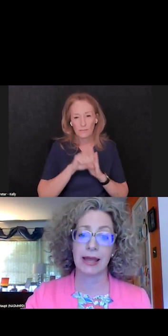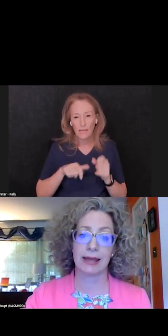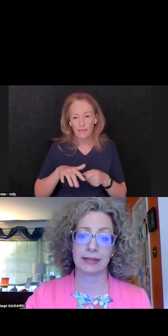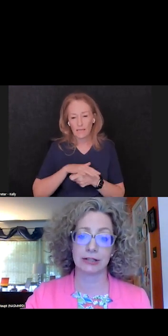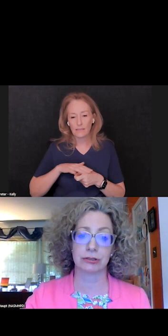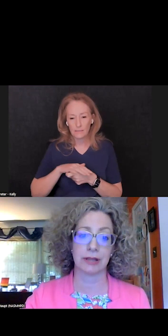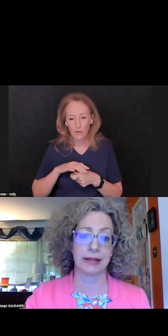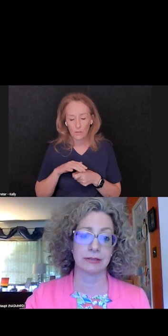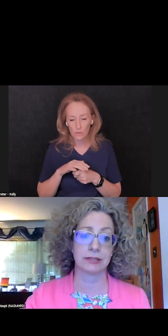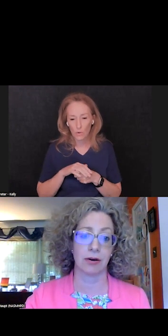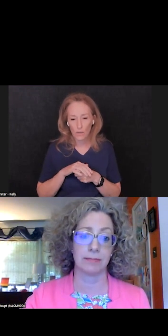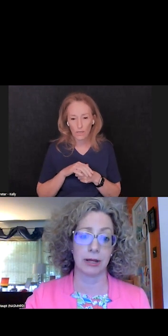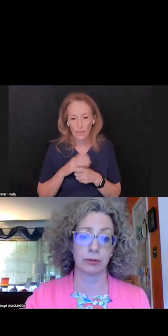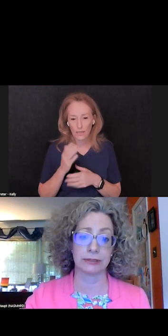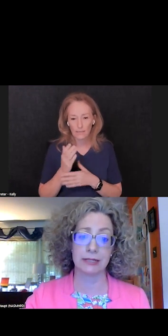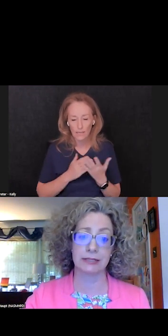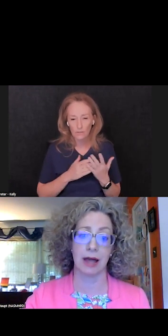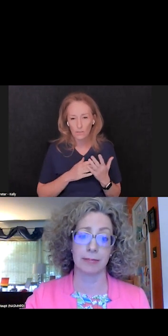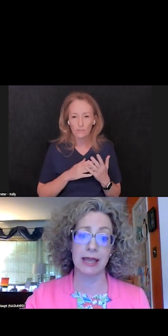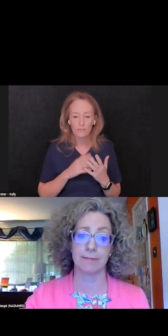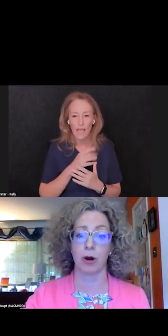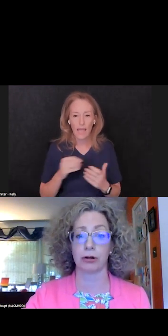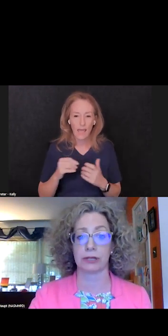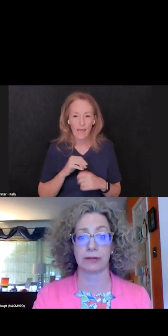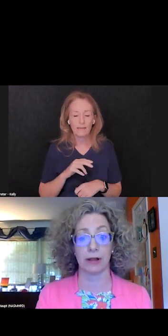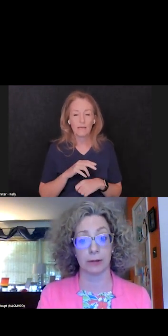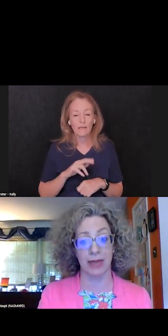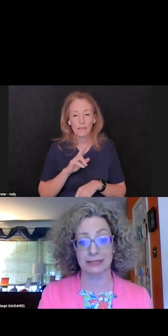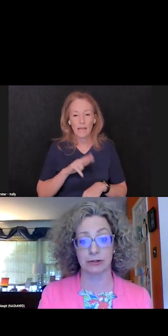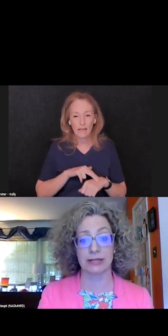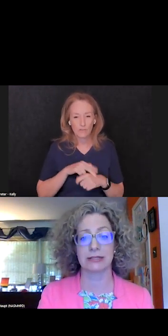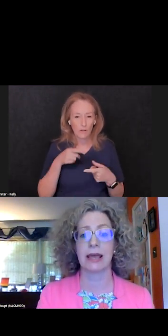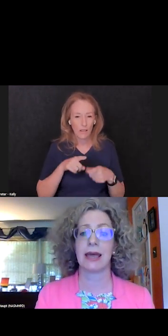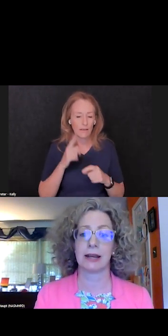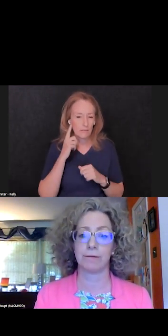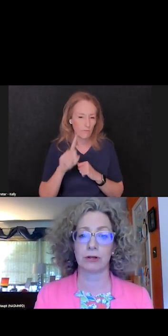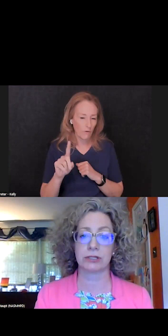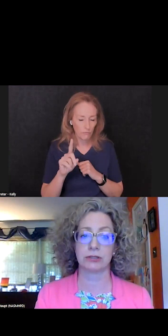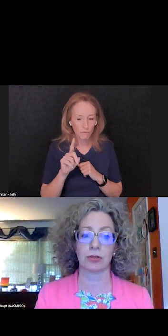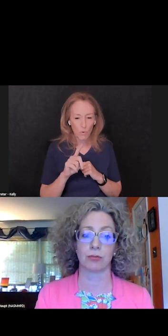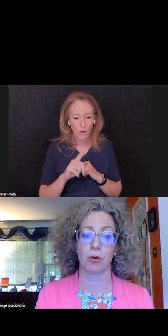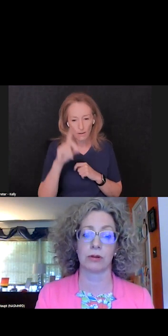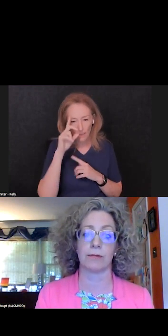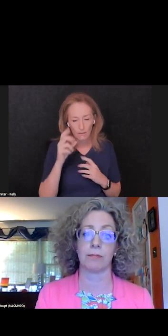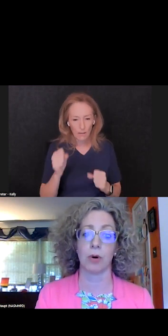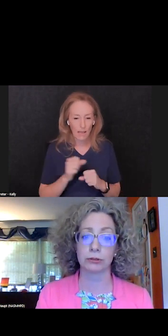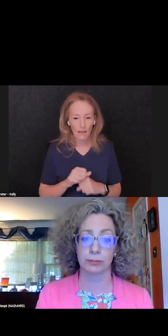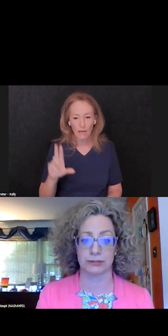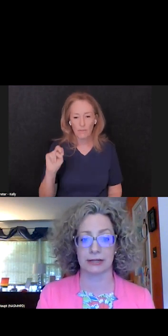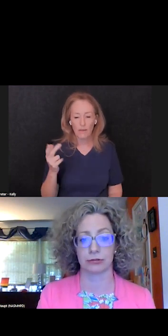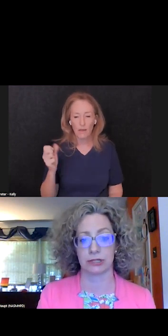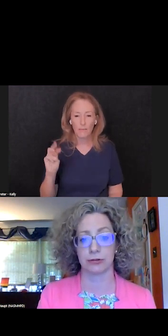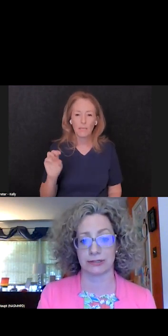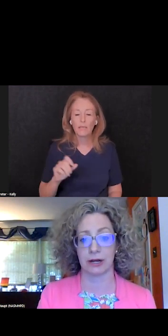ASTO, and the National Alliance on Mental Illness, NAMI, have partnered to develop that series, and it focuses on the role of